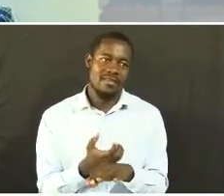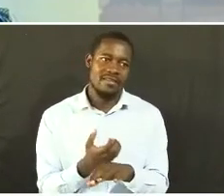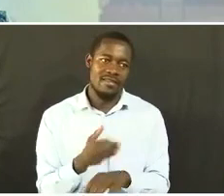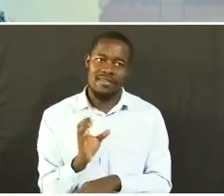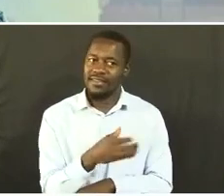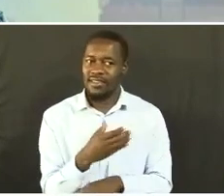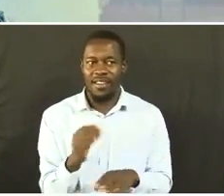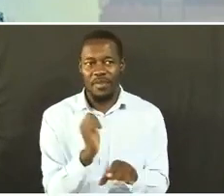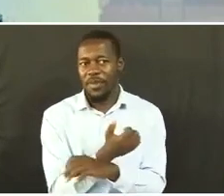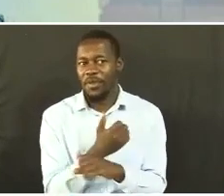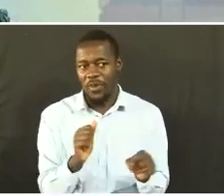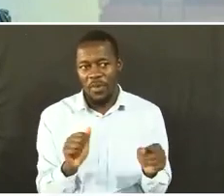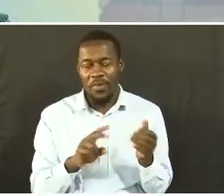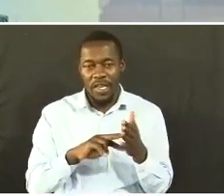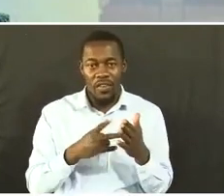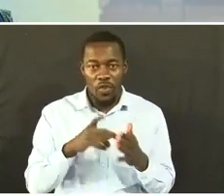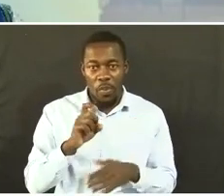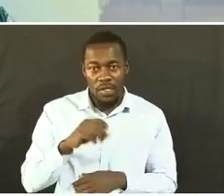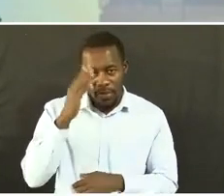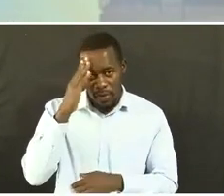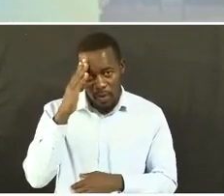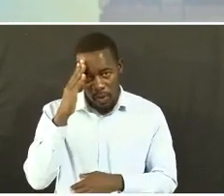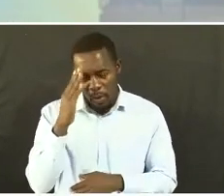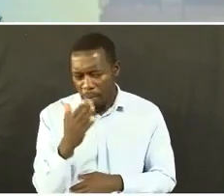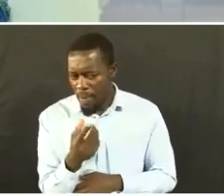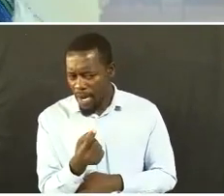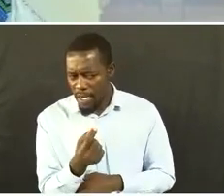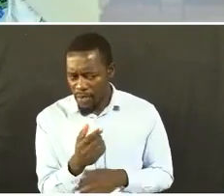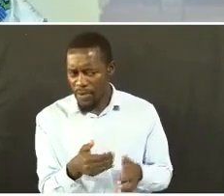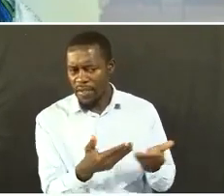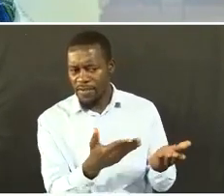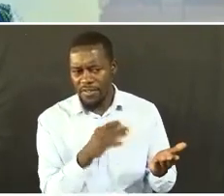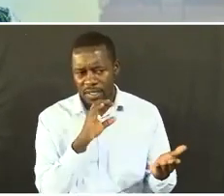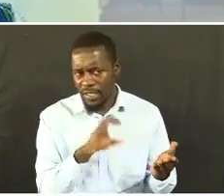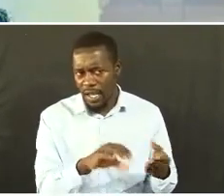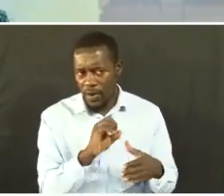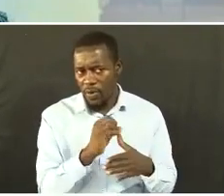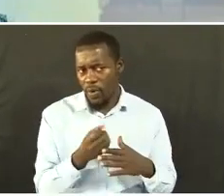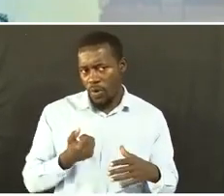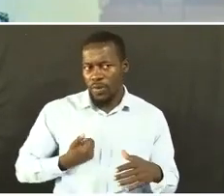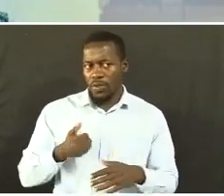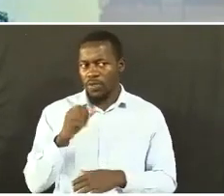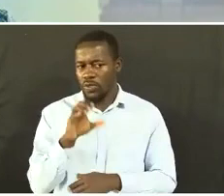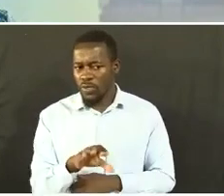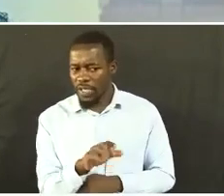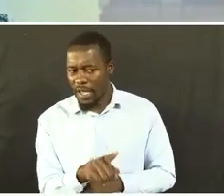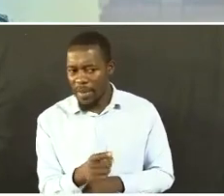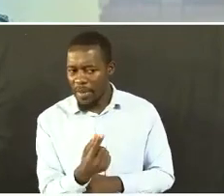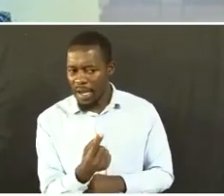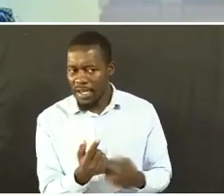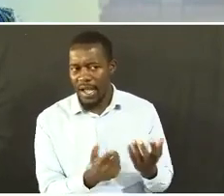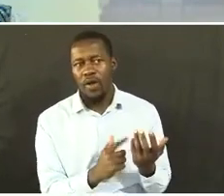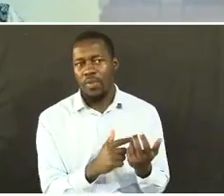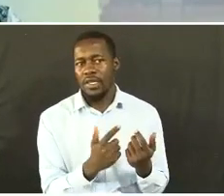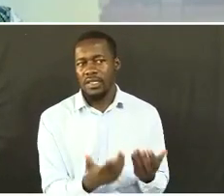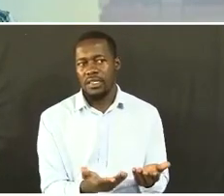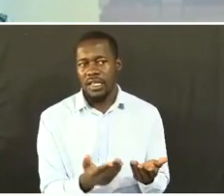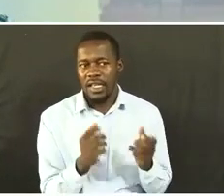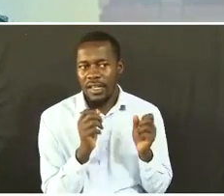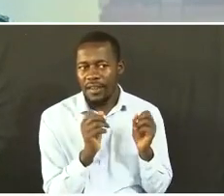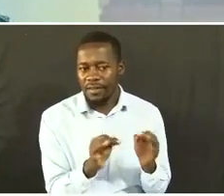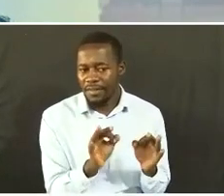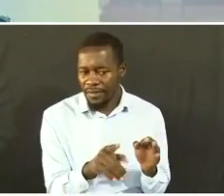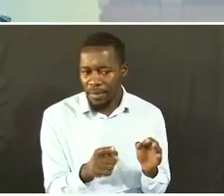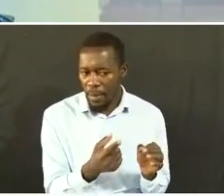allowances that you are giving them, to be sure that now the normal allowances that they were supposed to use for normal activities of life is supporting